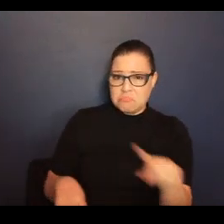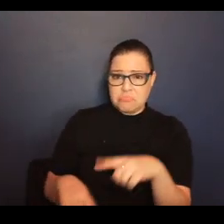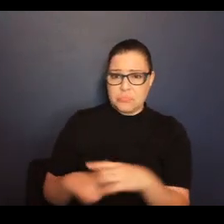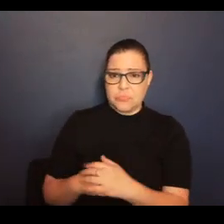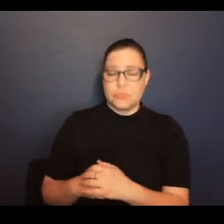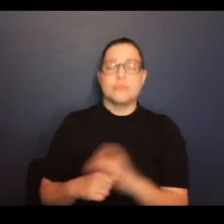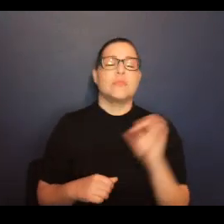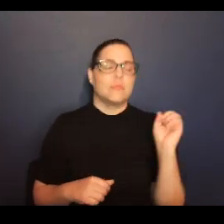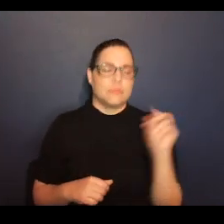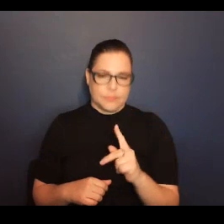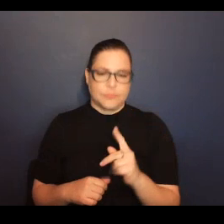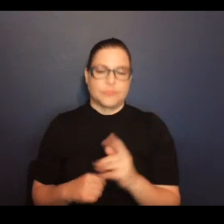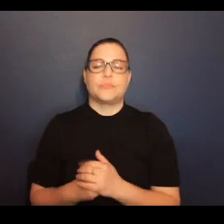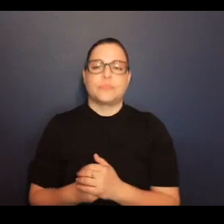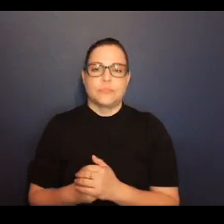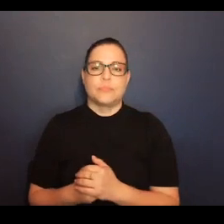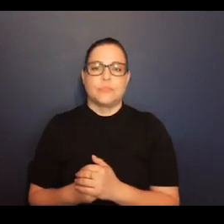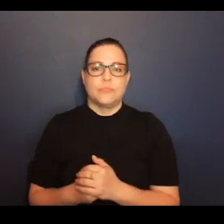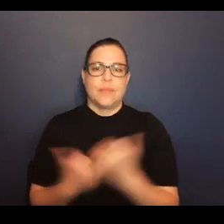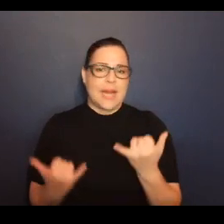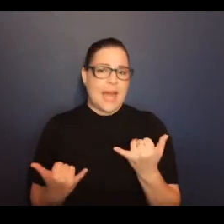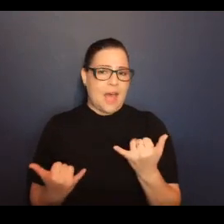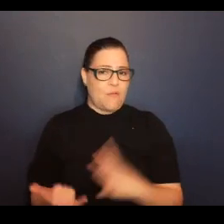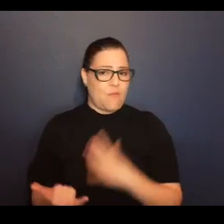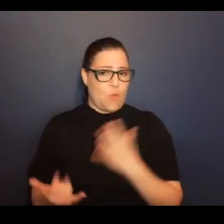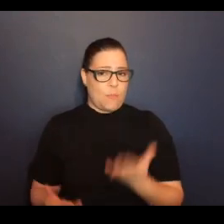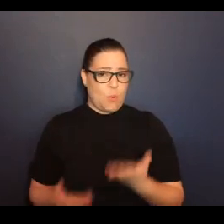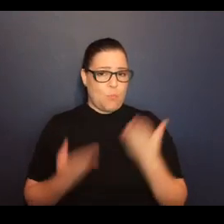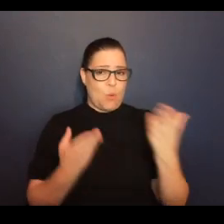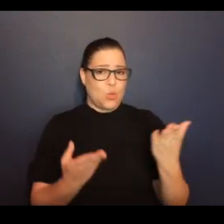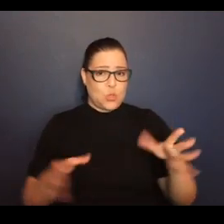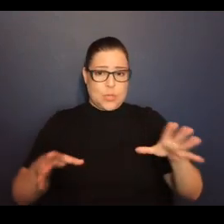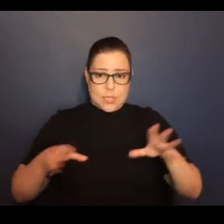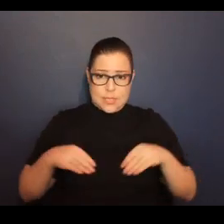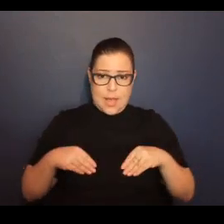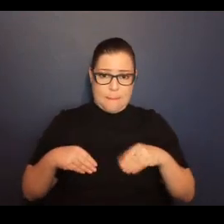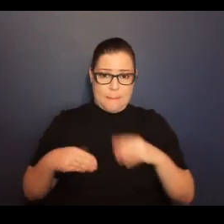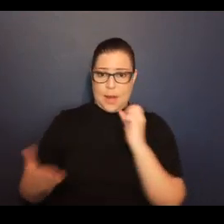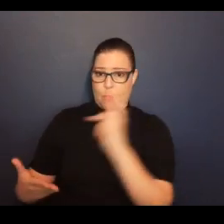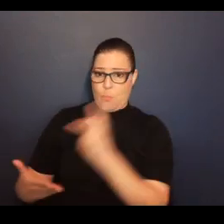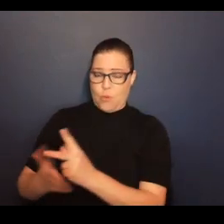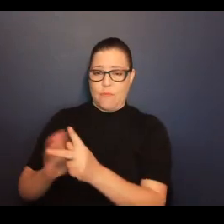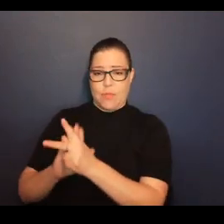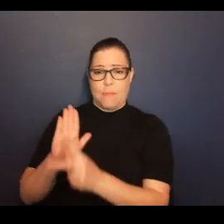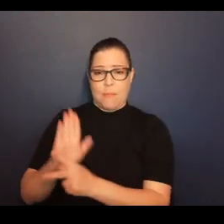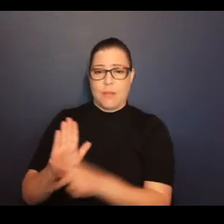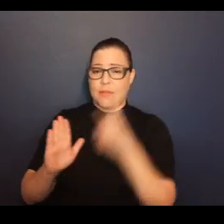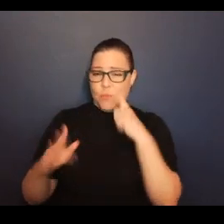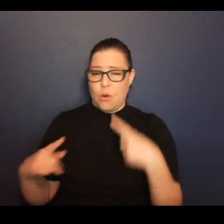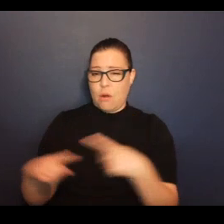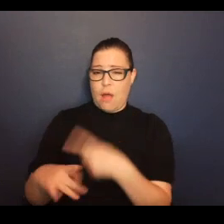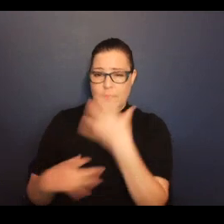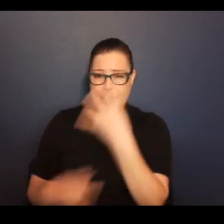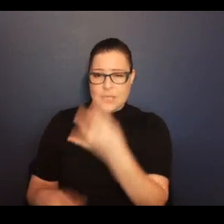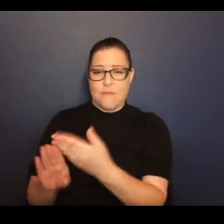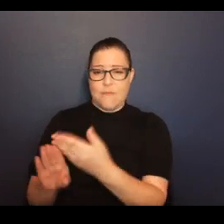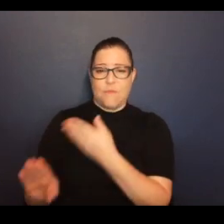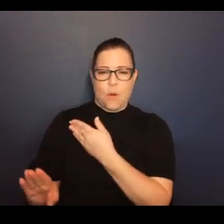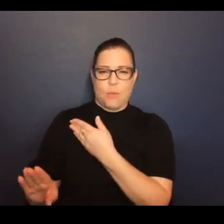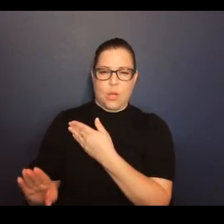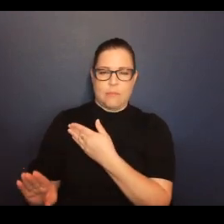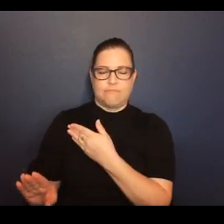All right. Do you need a formal motion to accept this? We have a motion to approve the policy for conflicts of interest for former officials and